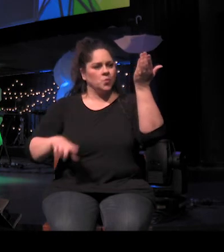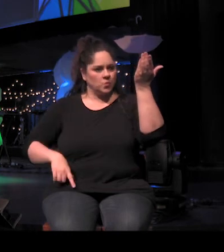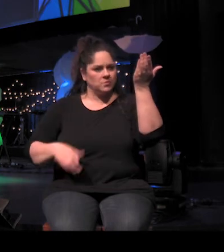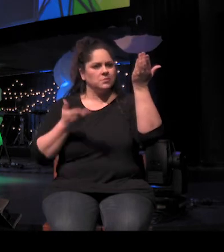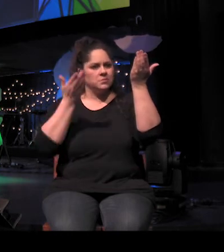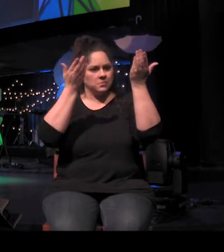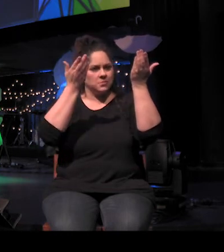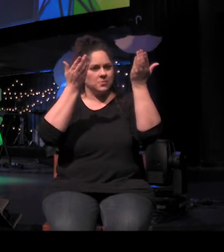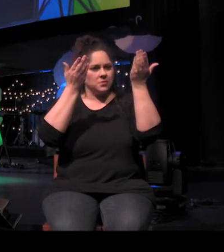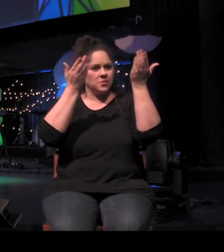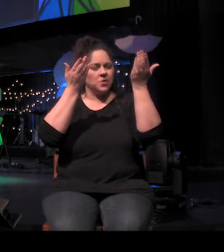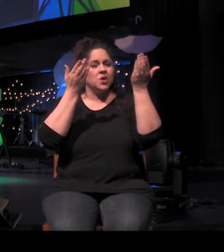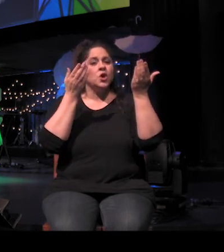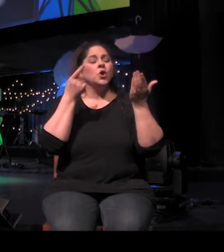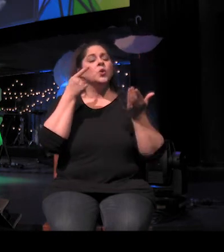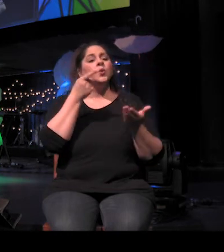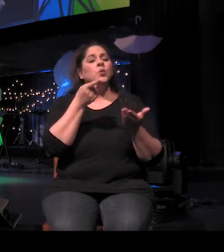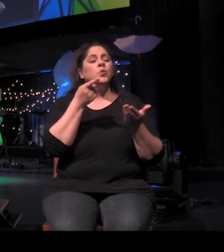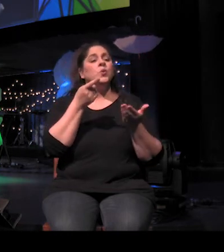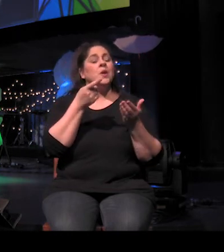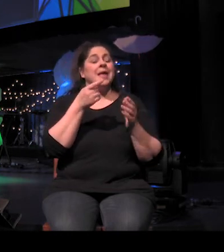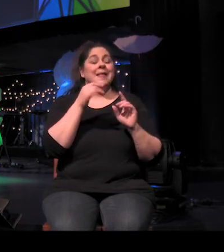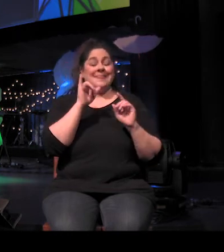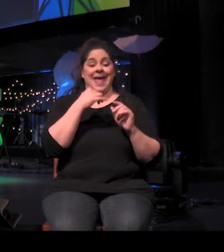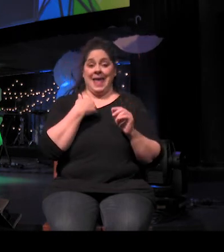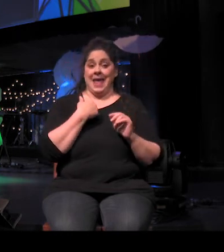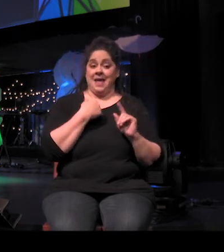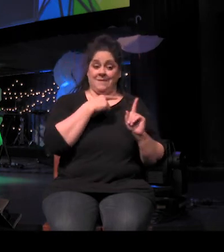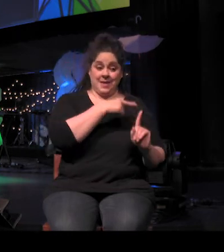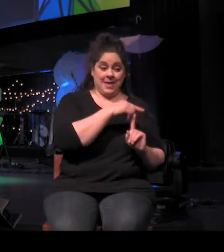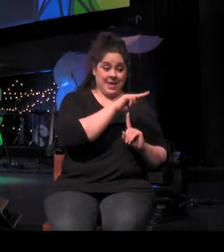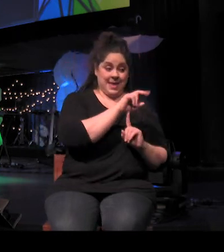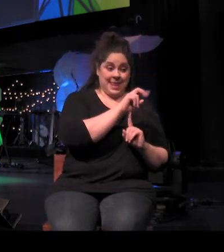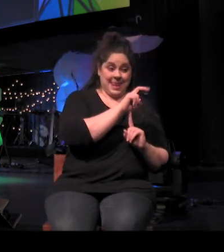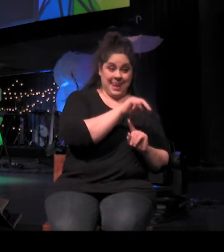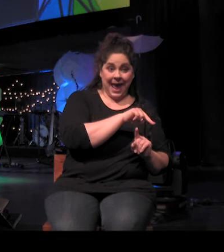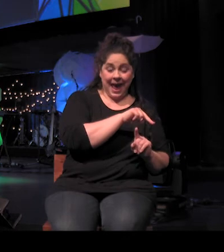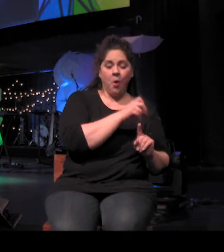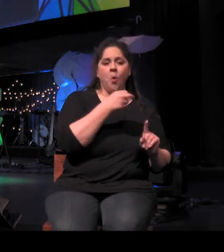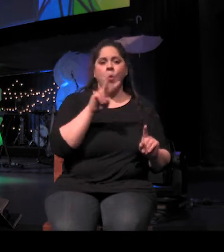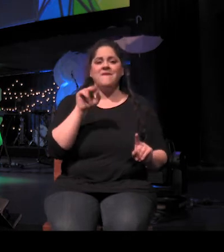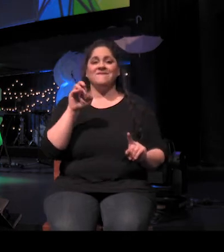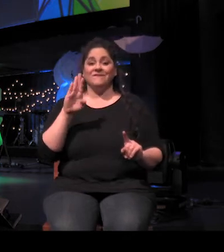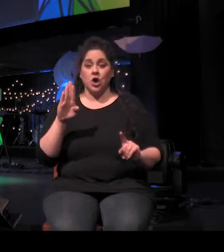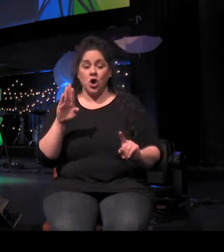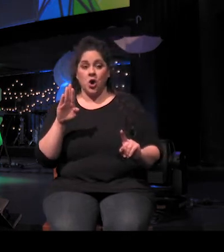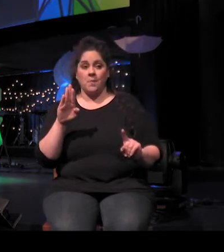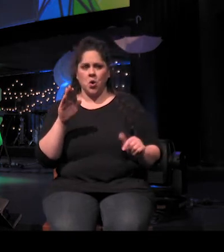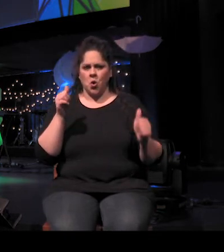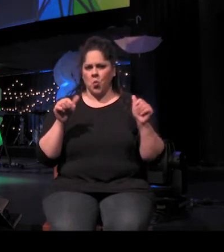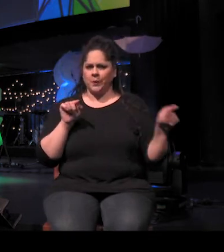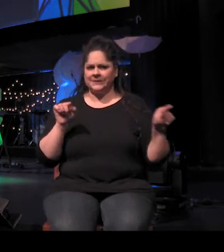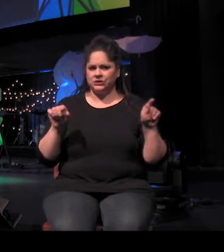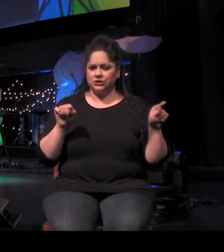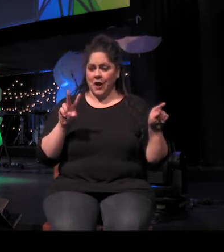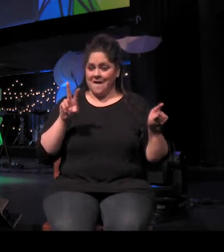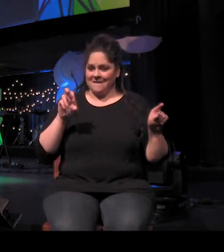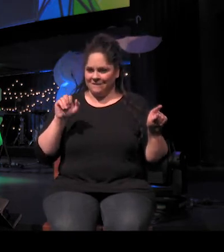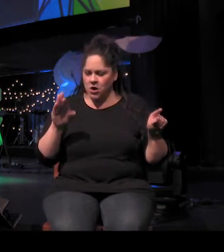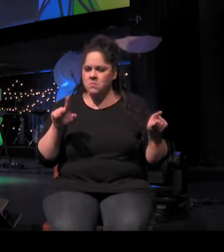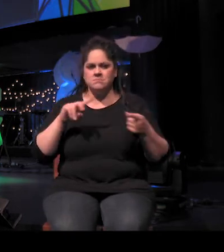hear those phrases? Do you think about the noun part of that or the verb? You know, give your worries to God, Peter said.